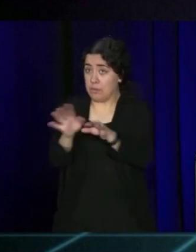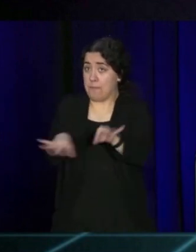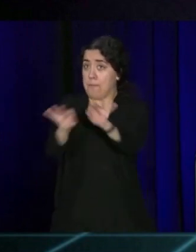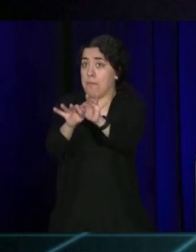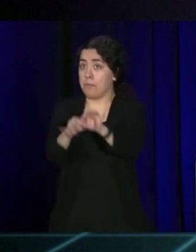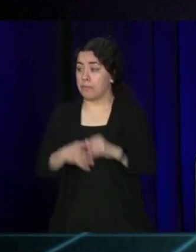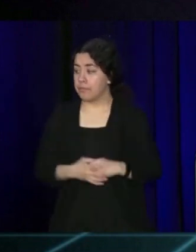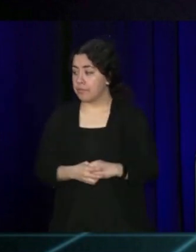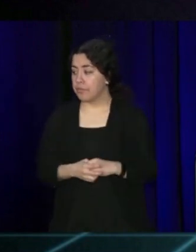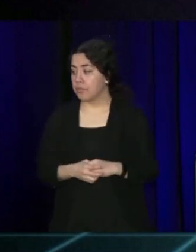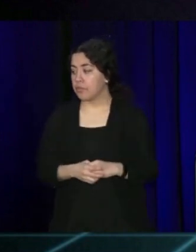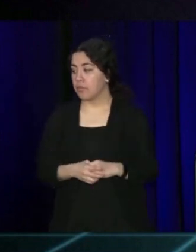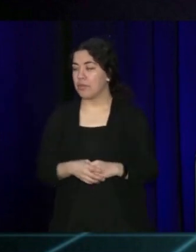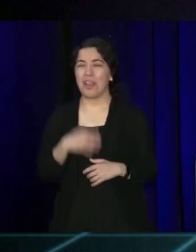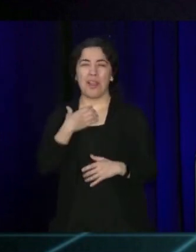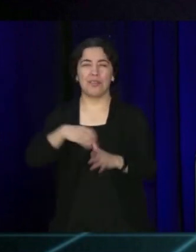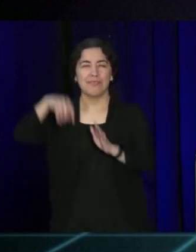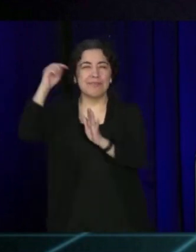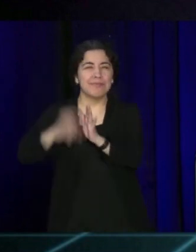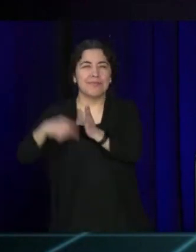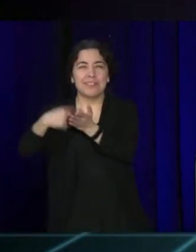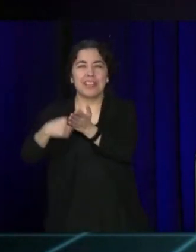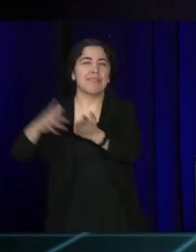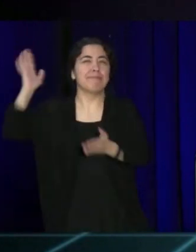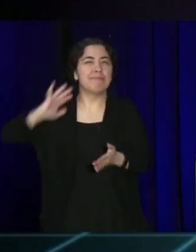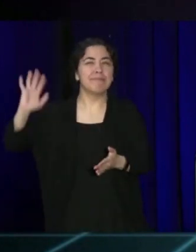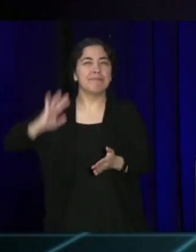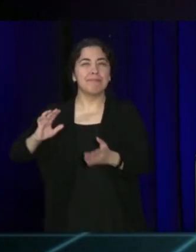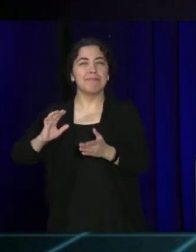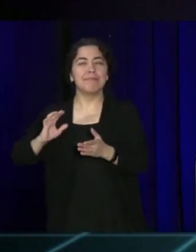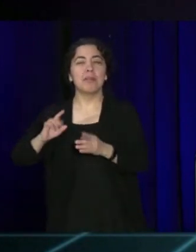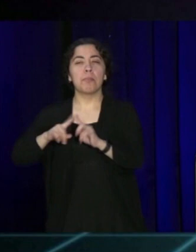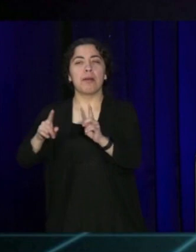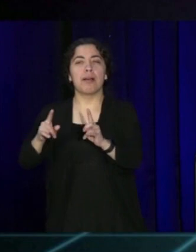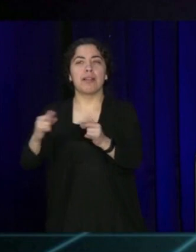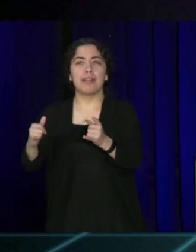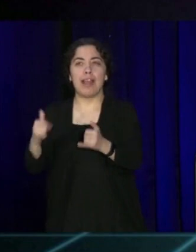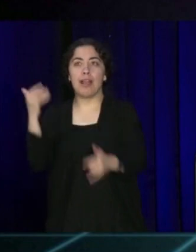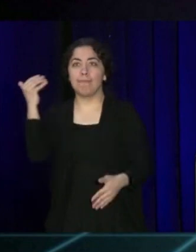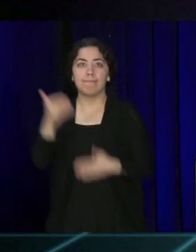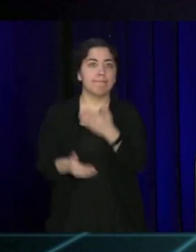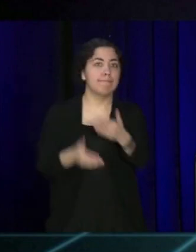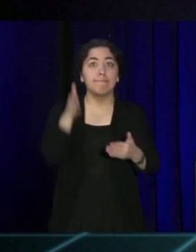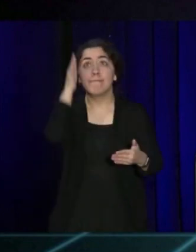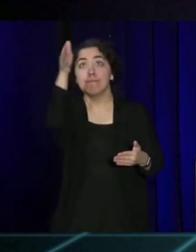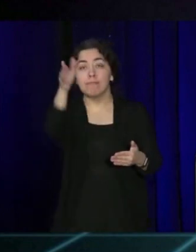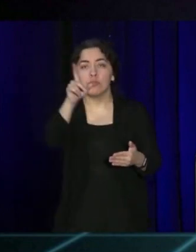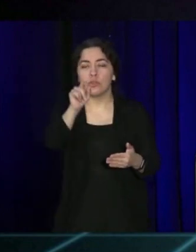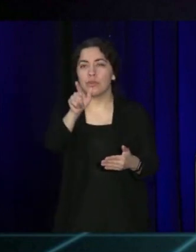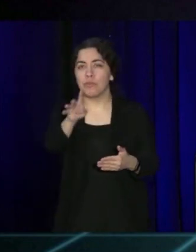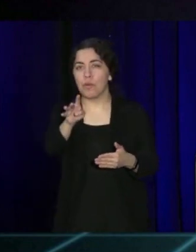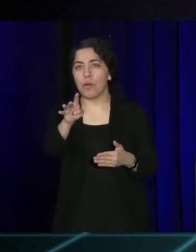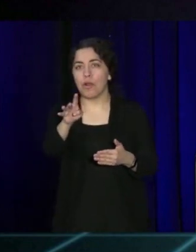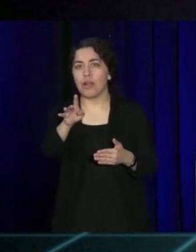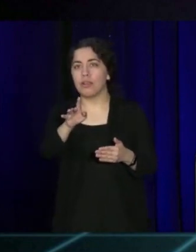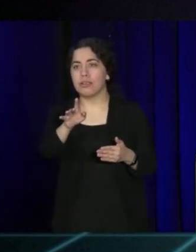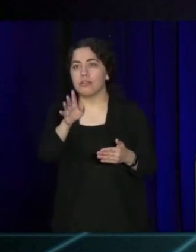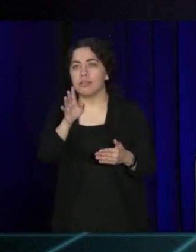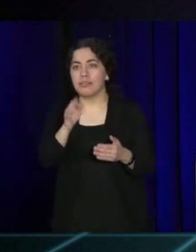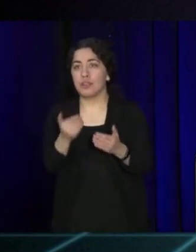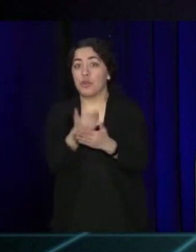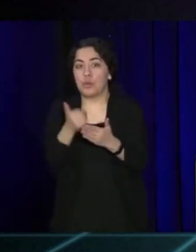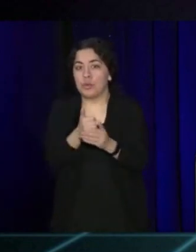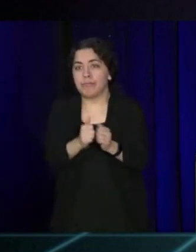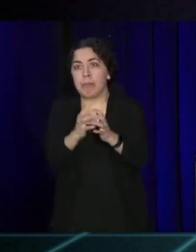I wish I could talk more about the past, but there's a lot of things coming down the line in 2024. And